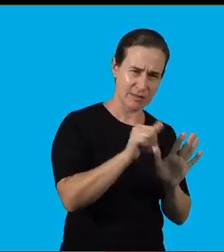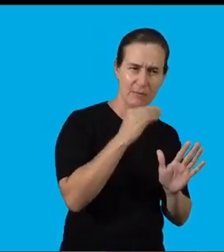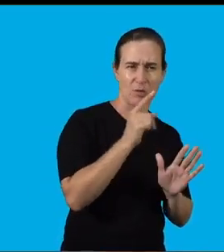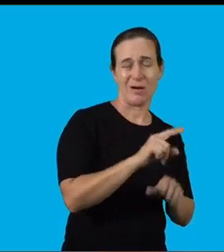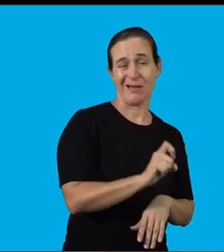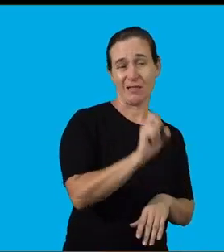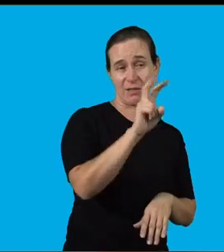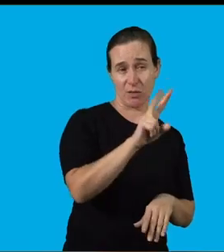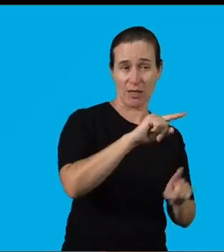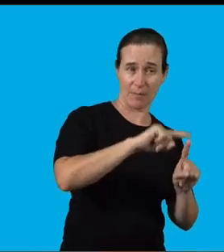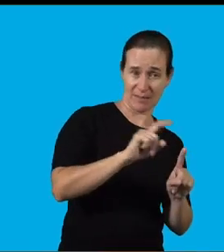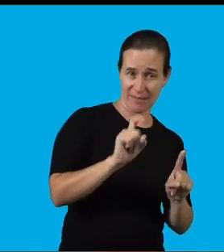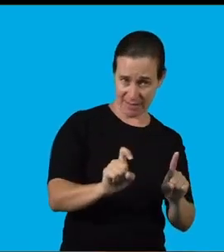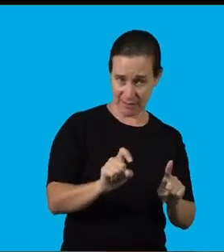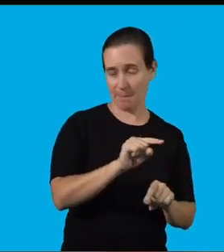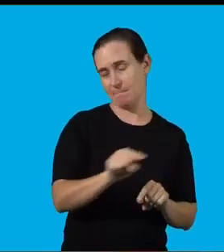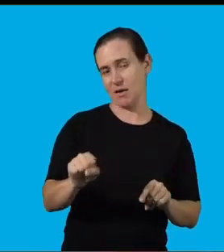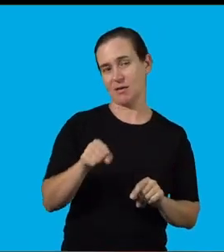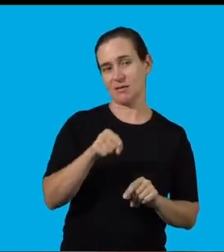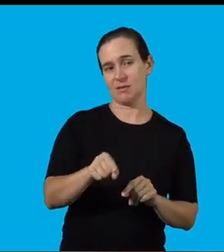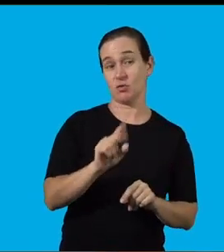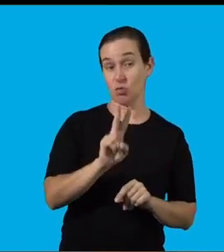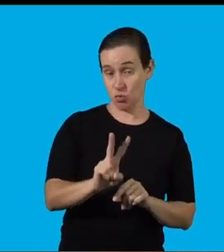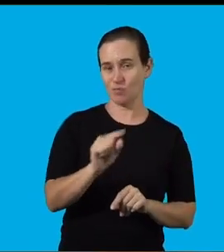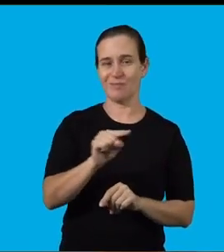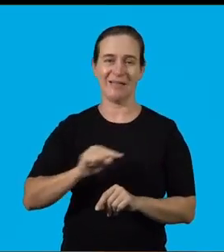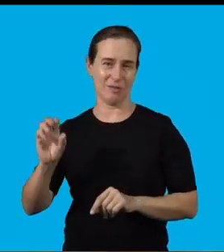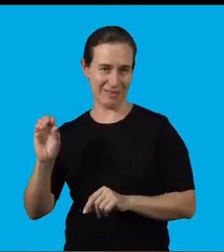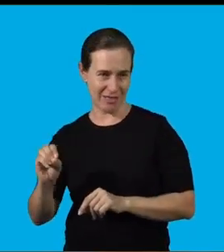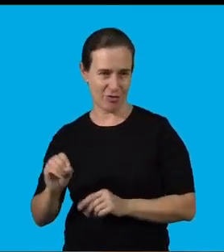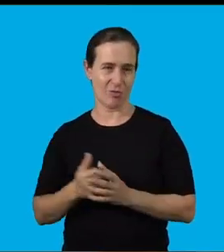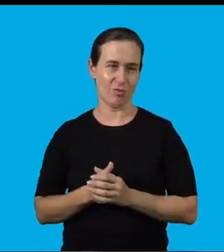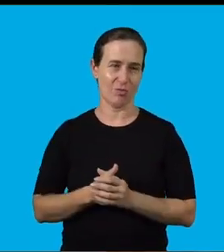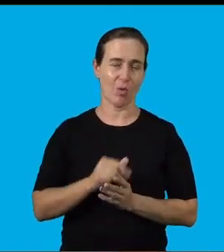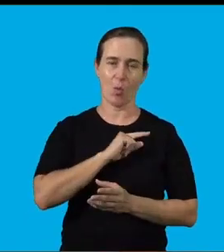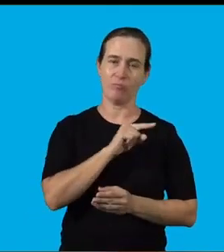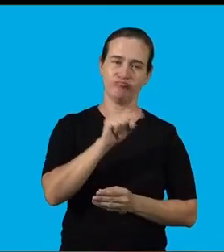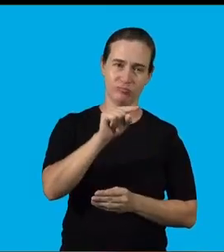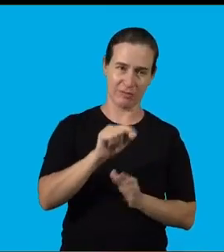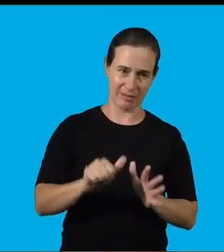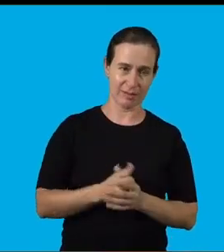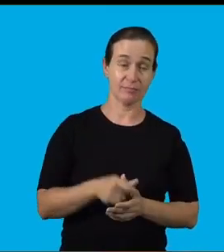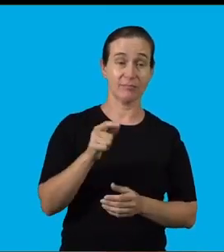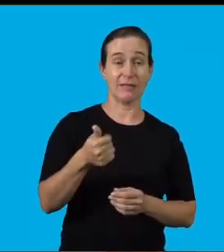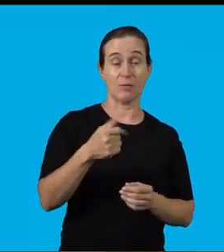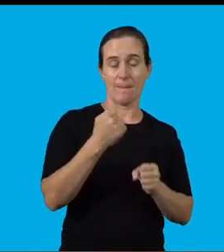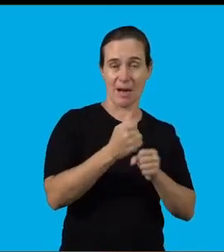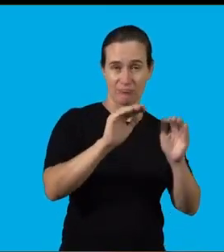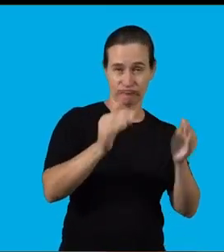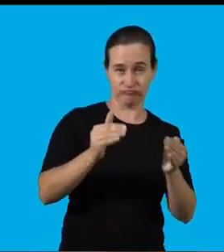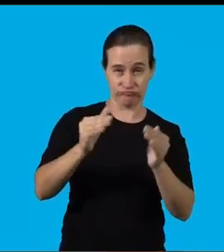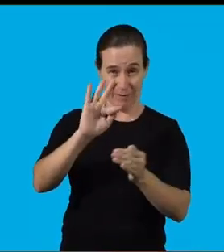squared plus x minus 2 is equal to 0. And then we factorize that. X